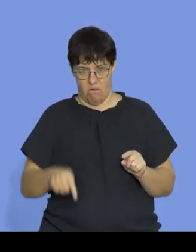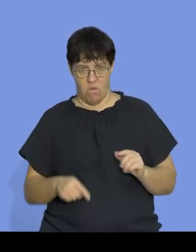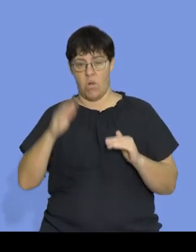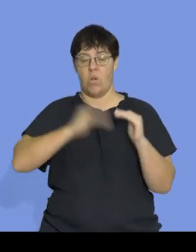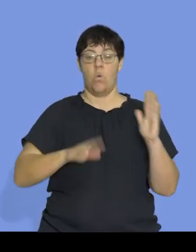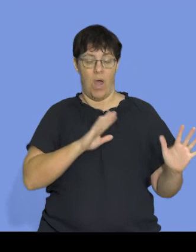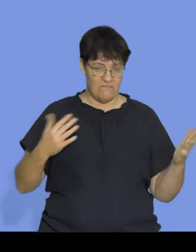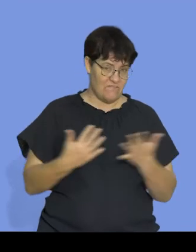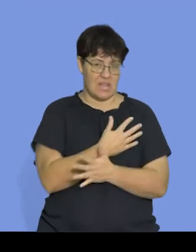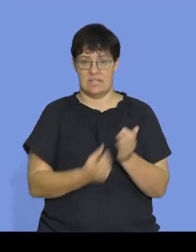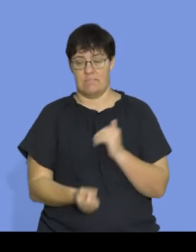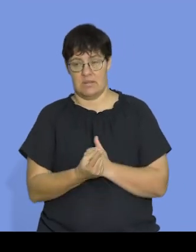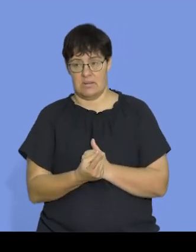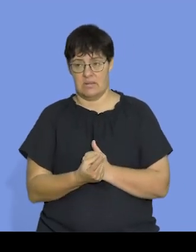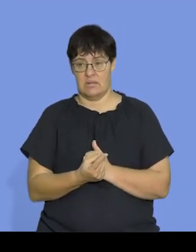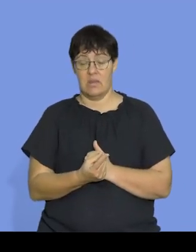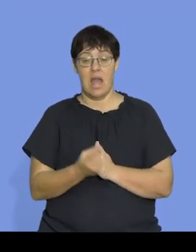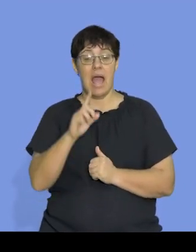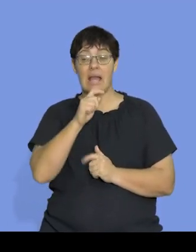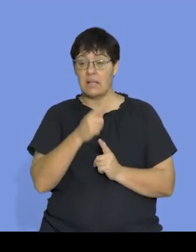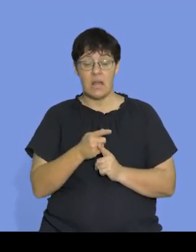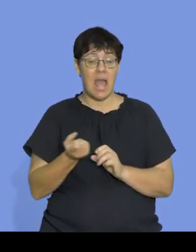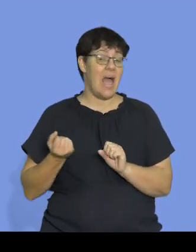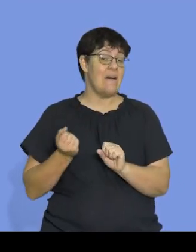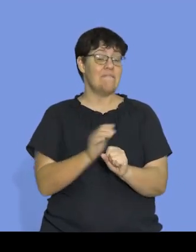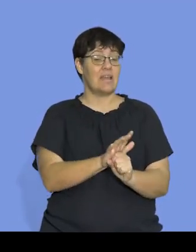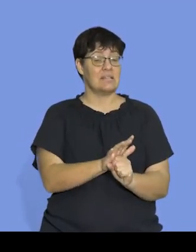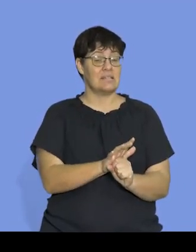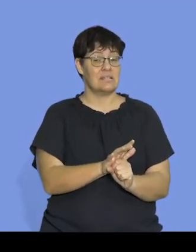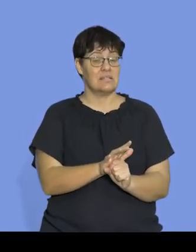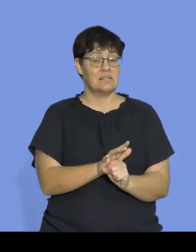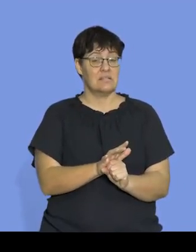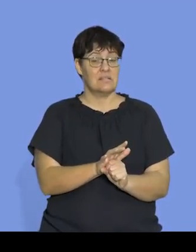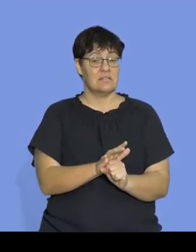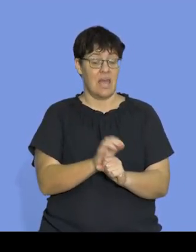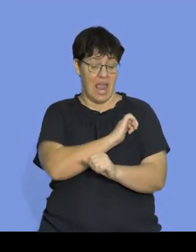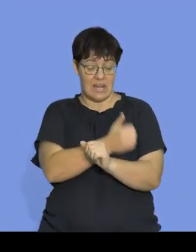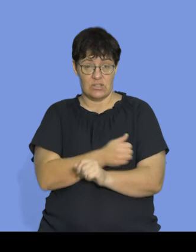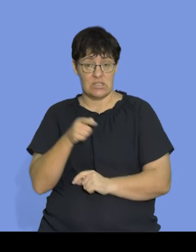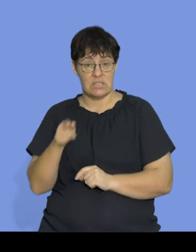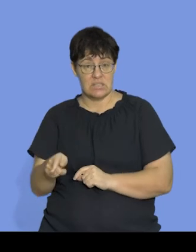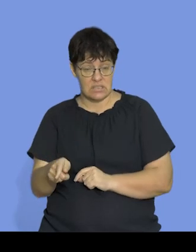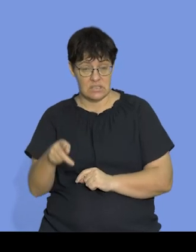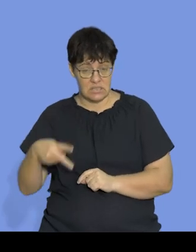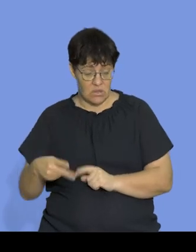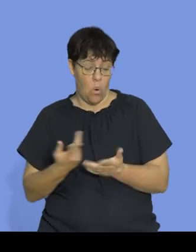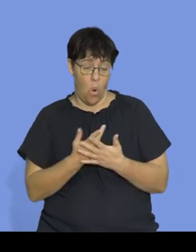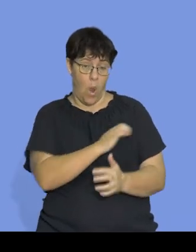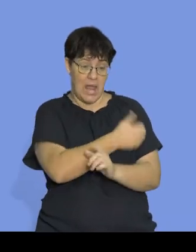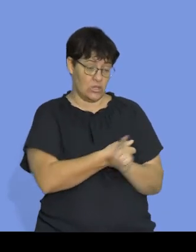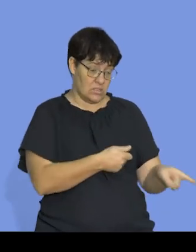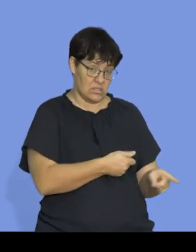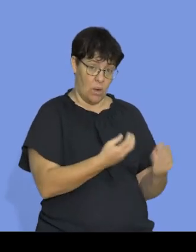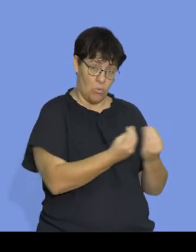realize that the catalyst does not affect the energy of reactants or the products. That's very, very important,